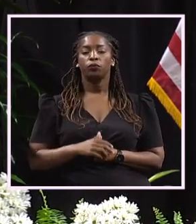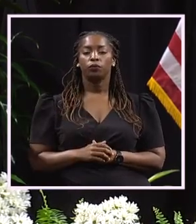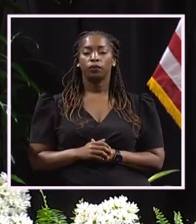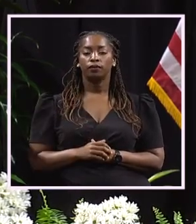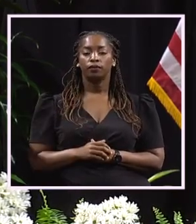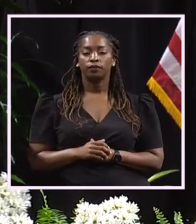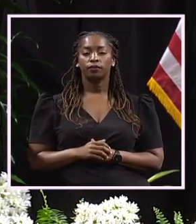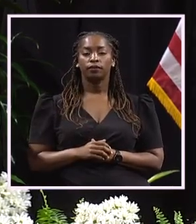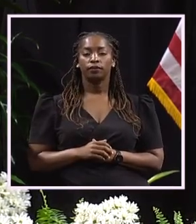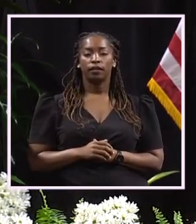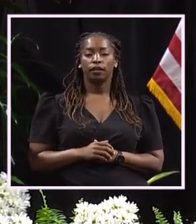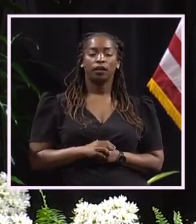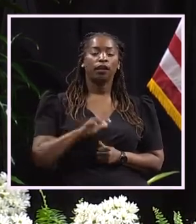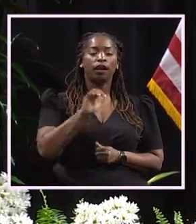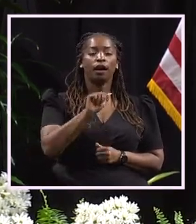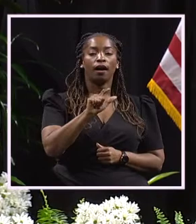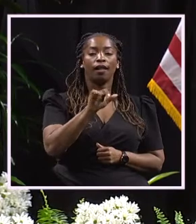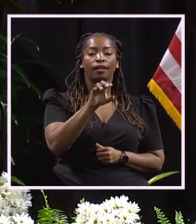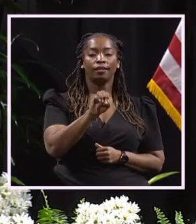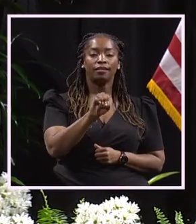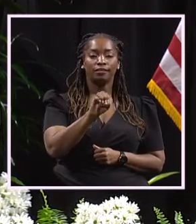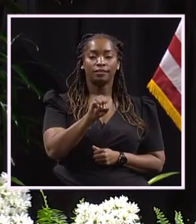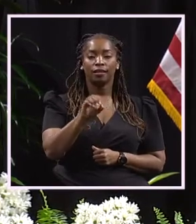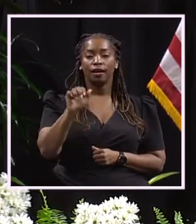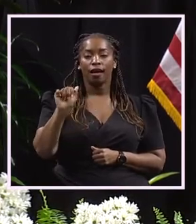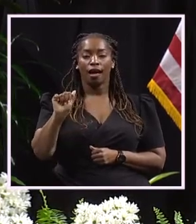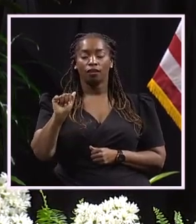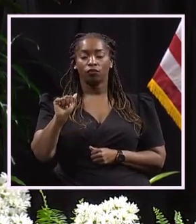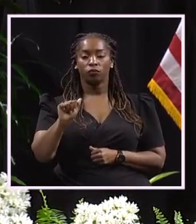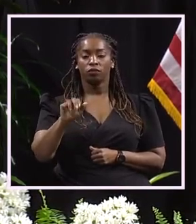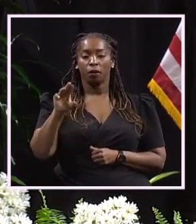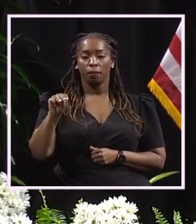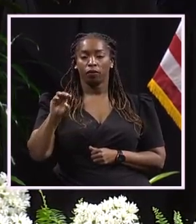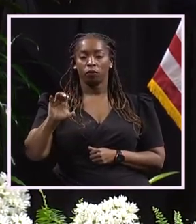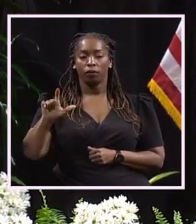Elise Alvarez, magna cum laude.